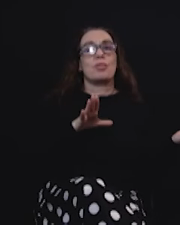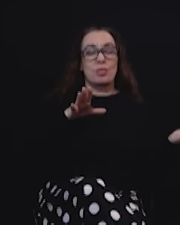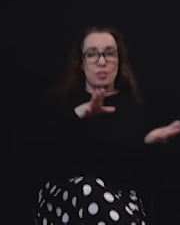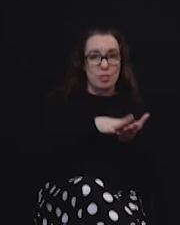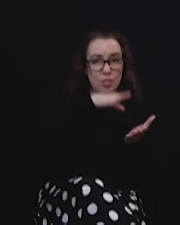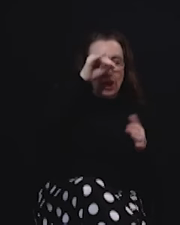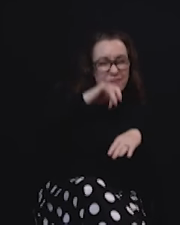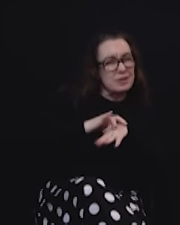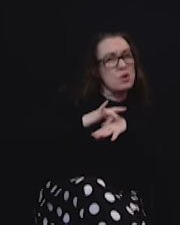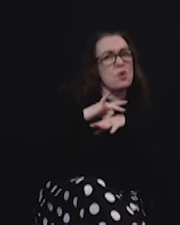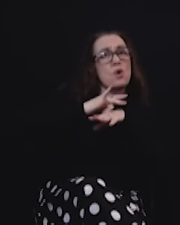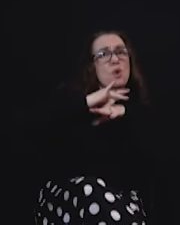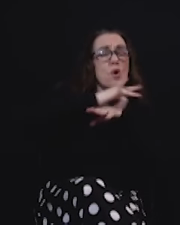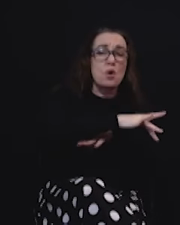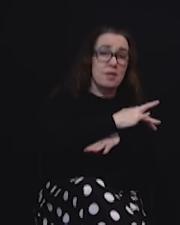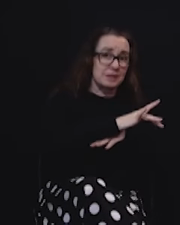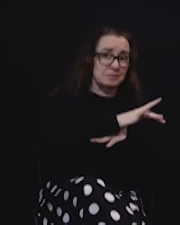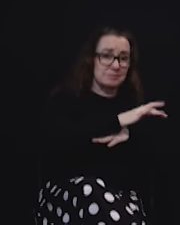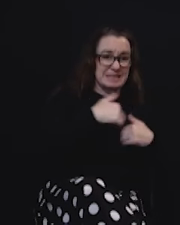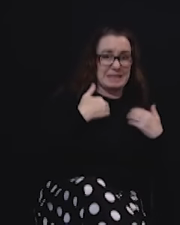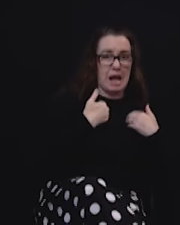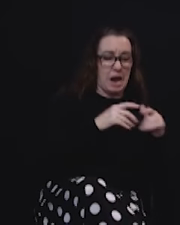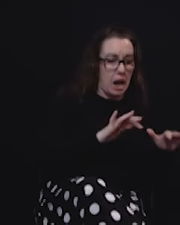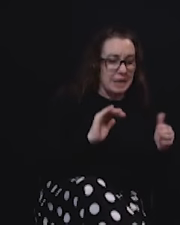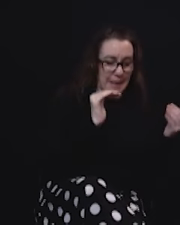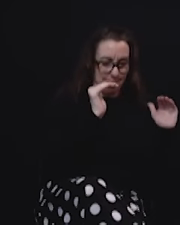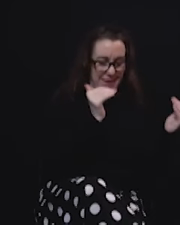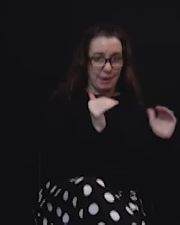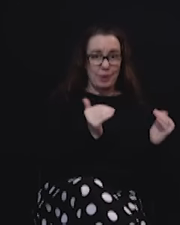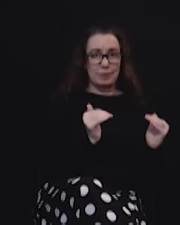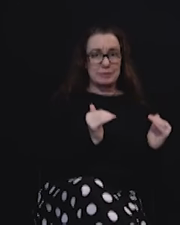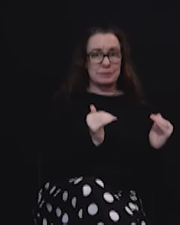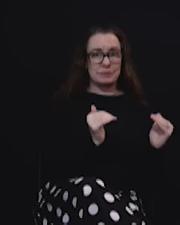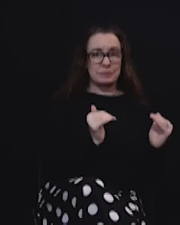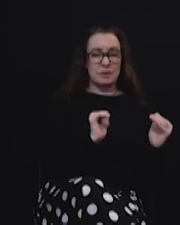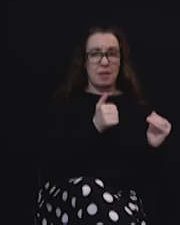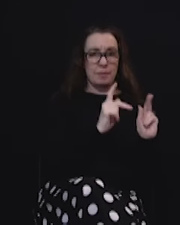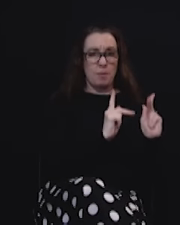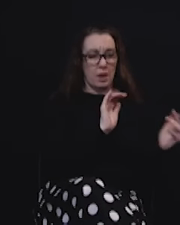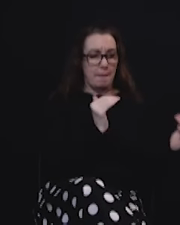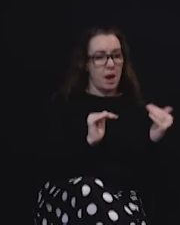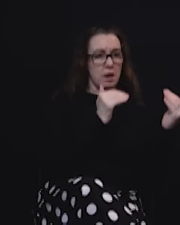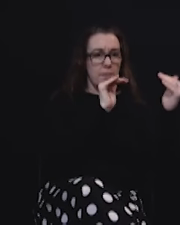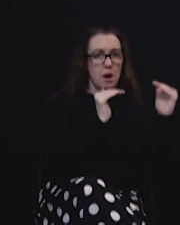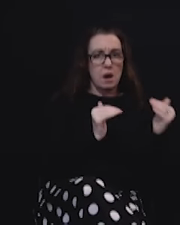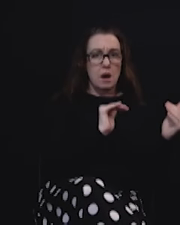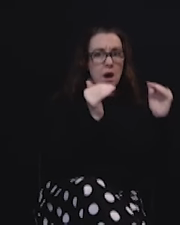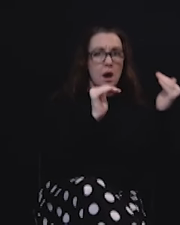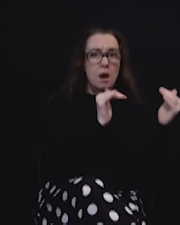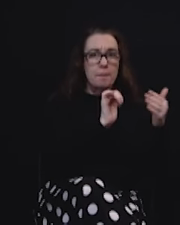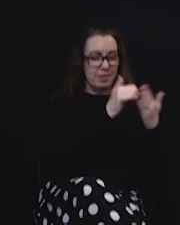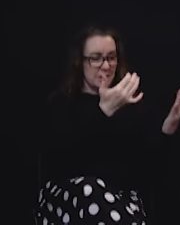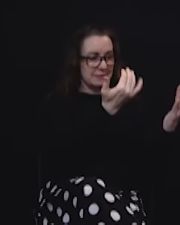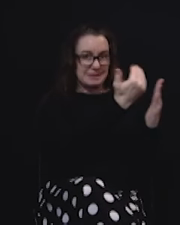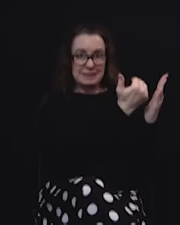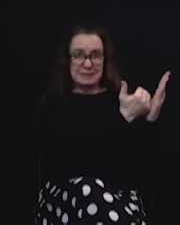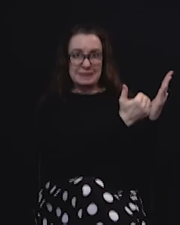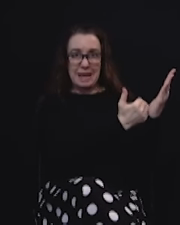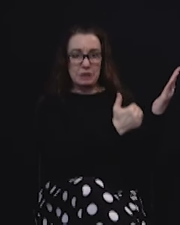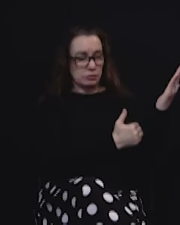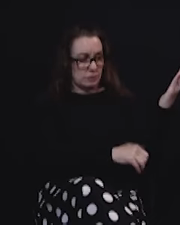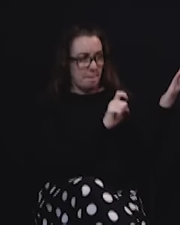our earliest days to compare ourselves to one another by those standards. Am I right?